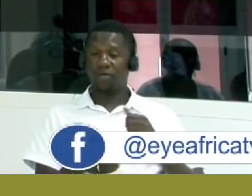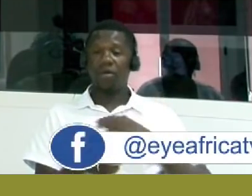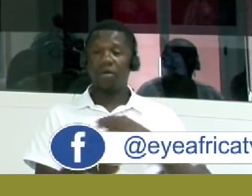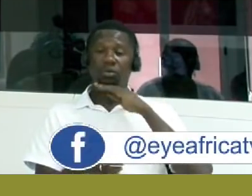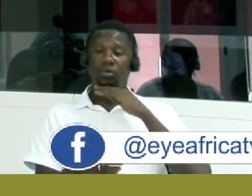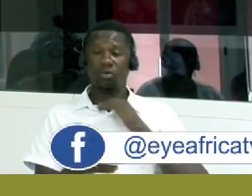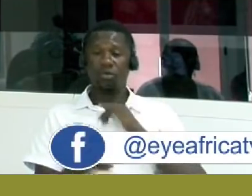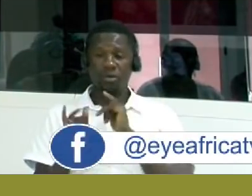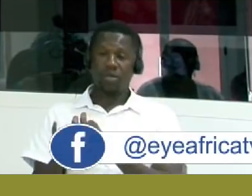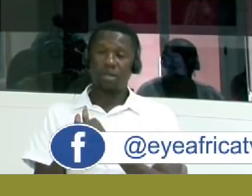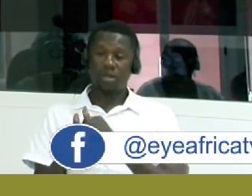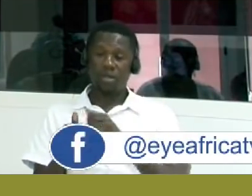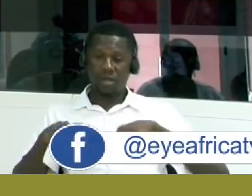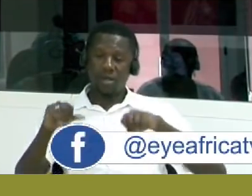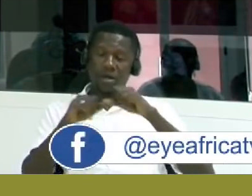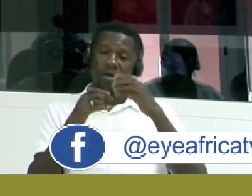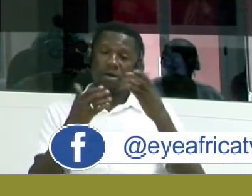around.